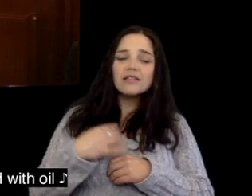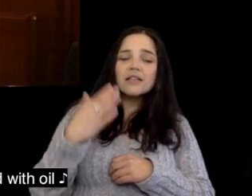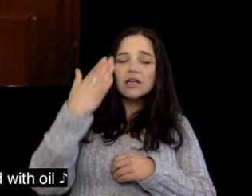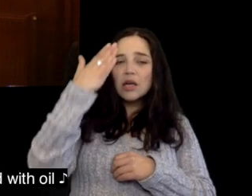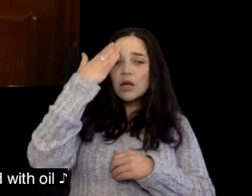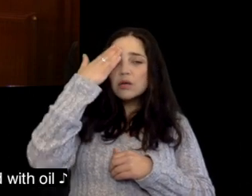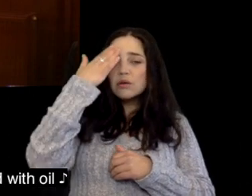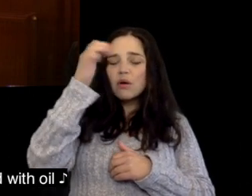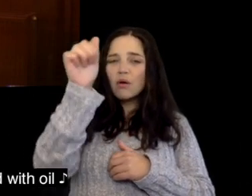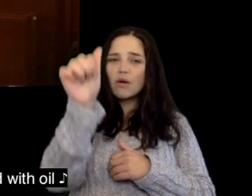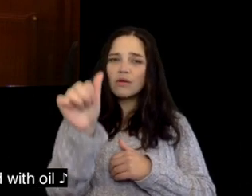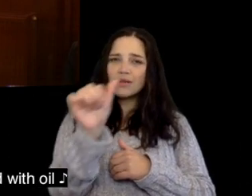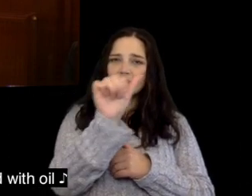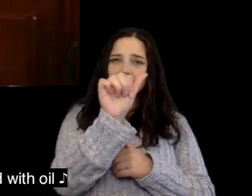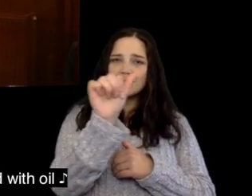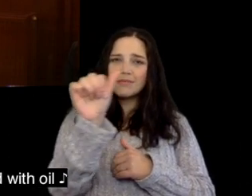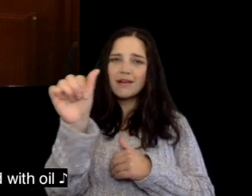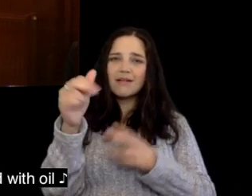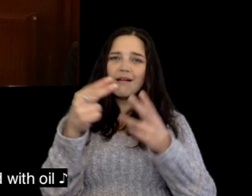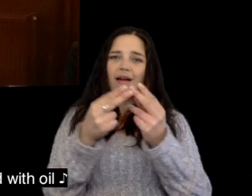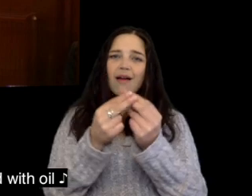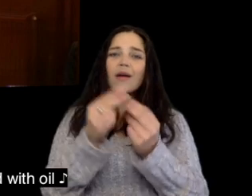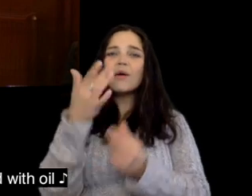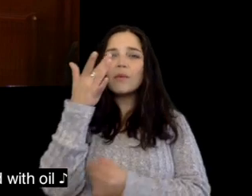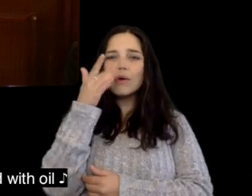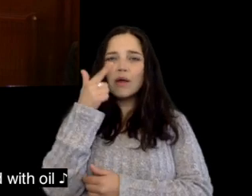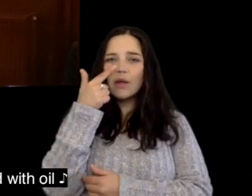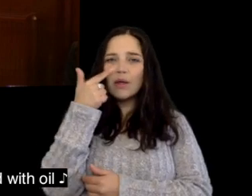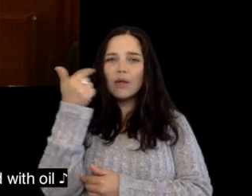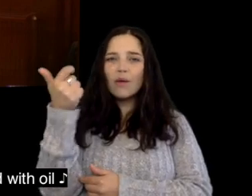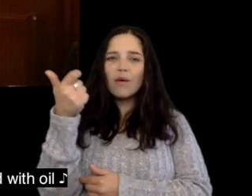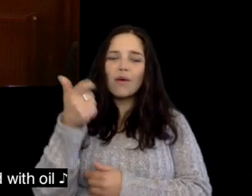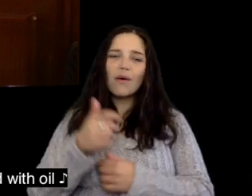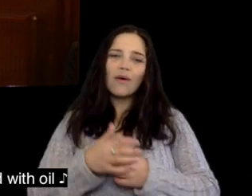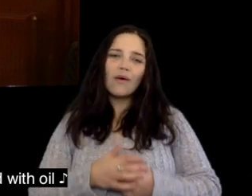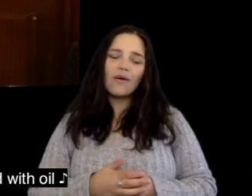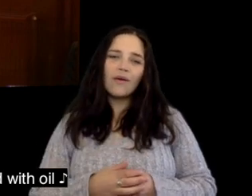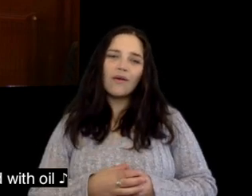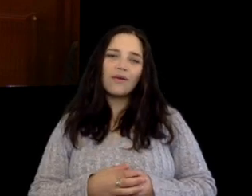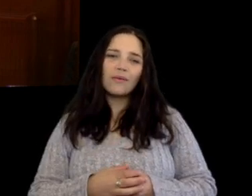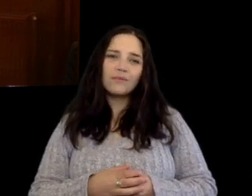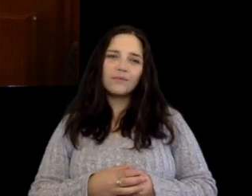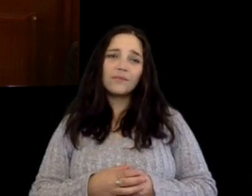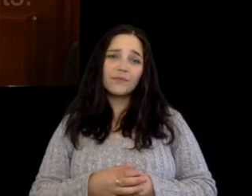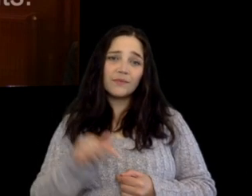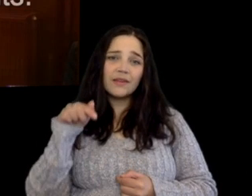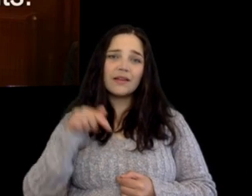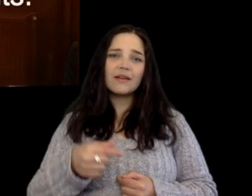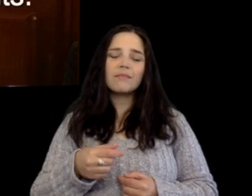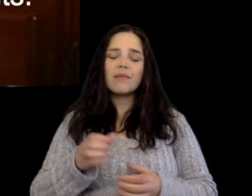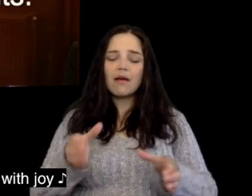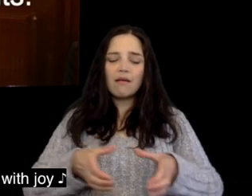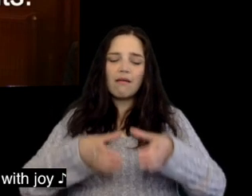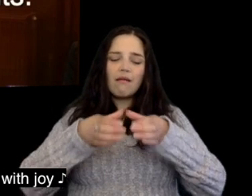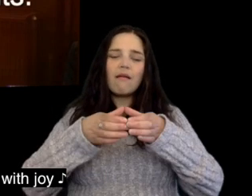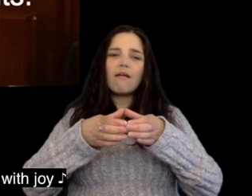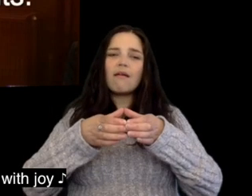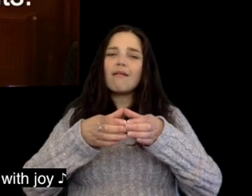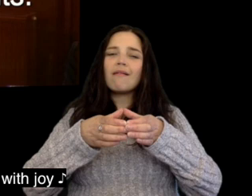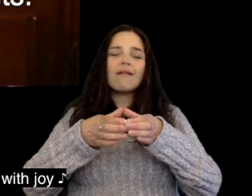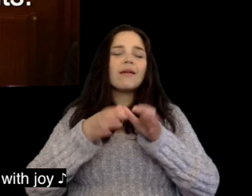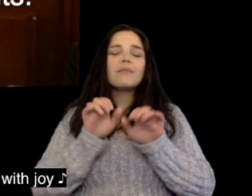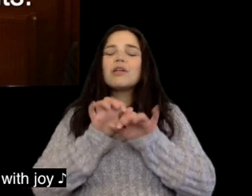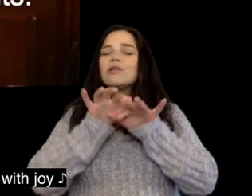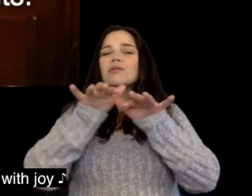righteousness, and he anoints my head with oil, and